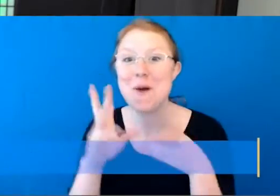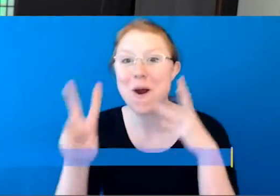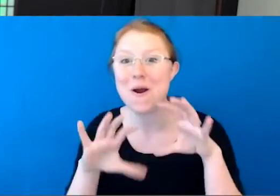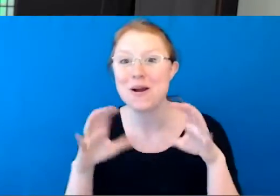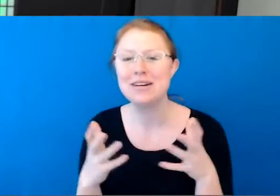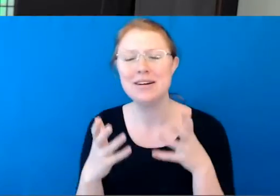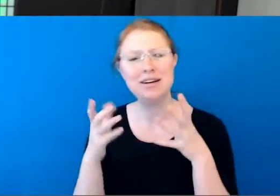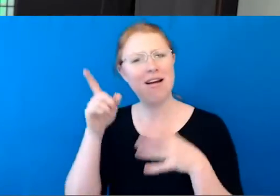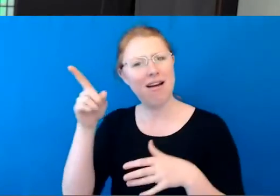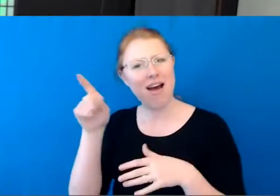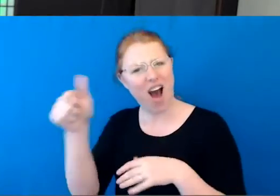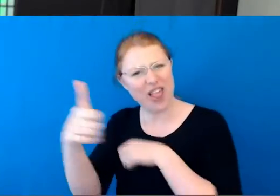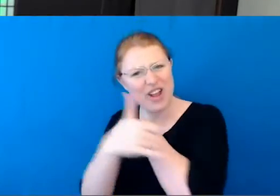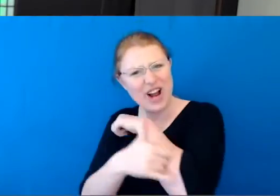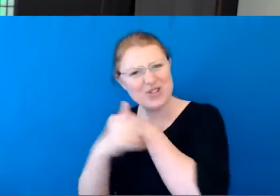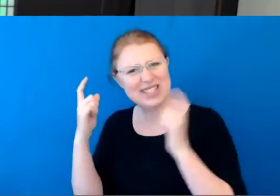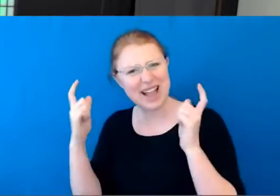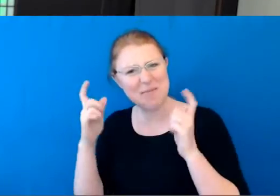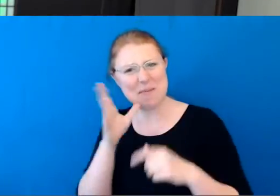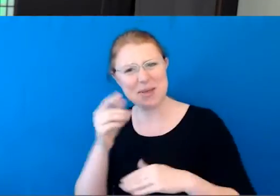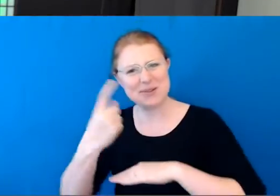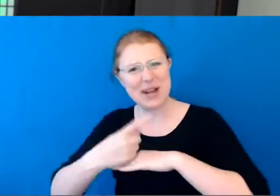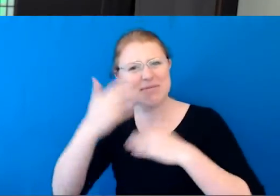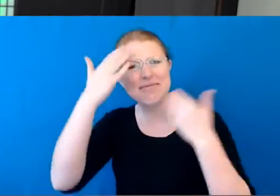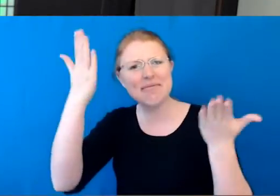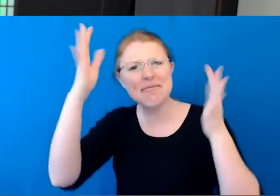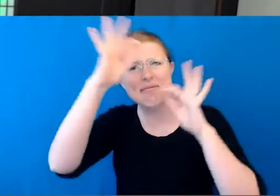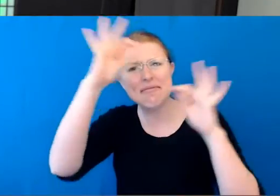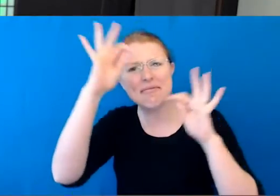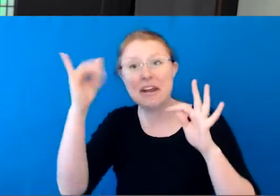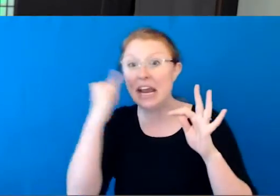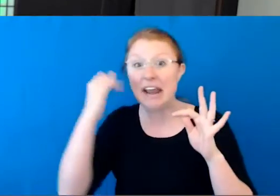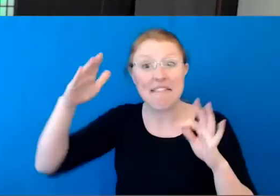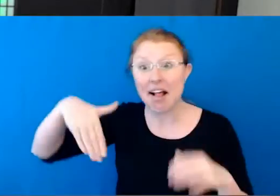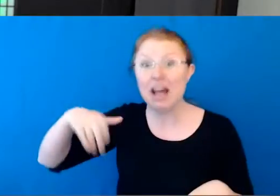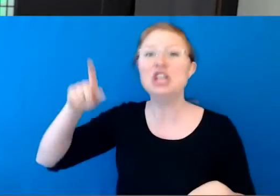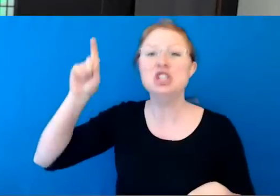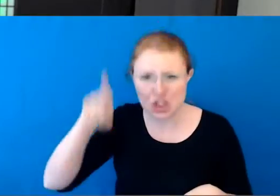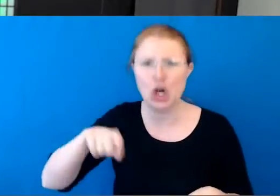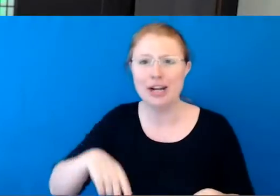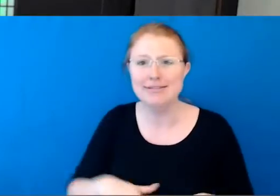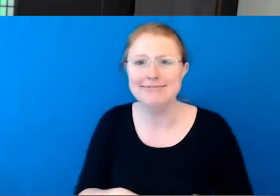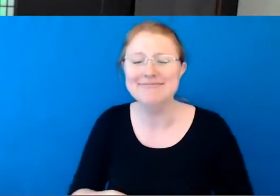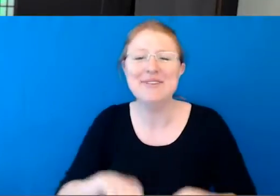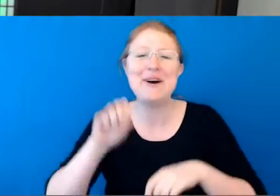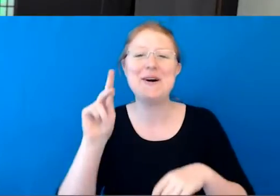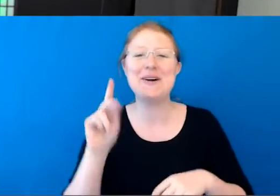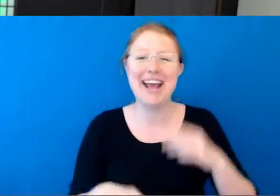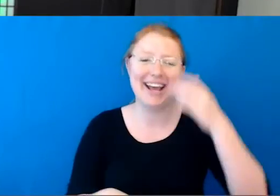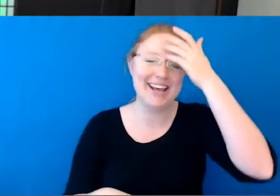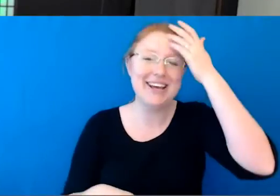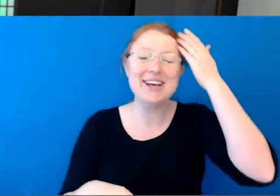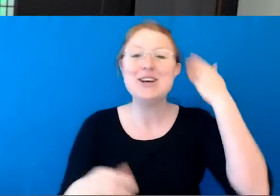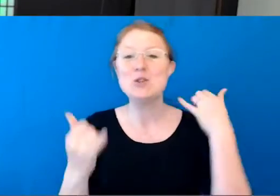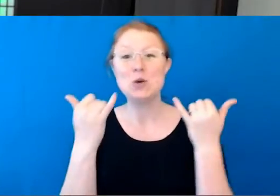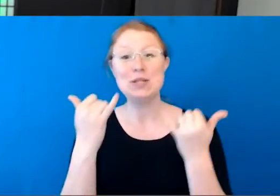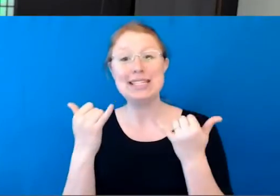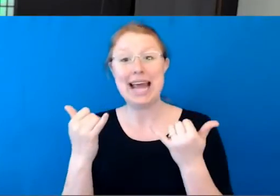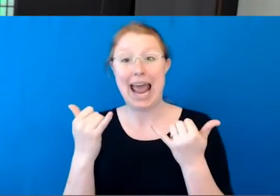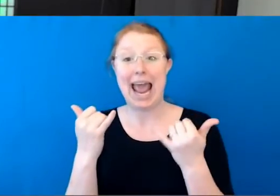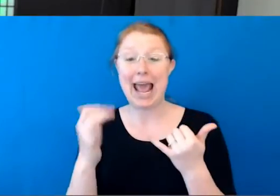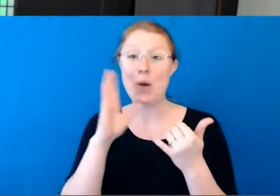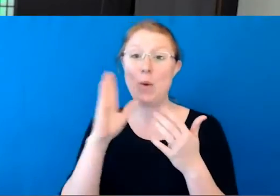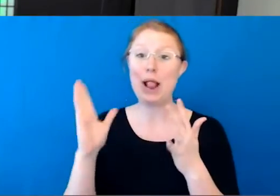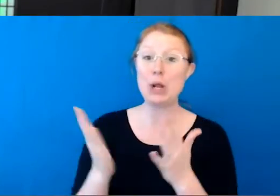countries celebrate Mother's Day. If they don't, they should. So today, we're taking a little deviation from our normal